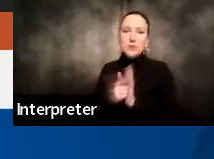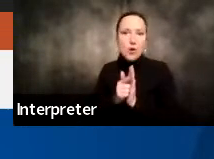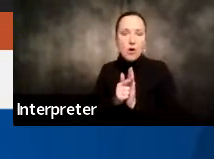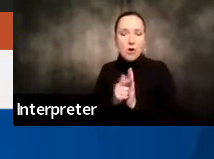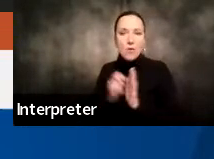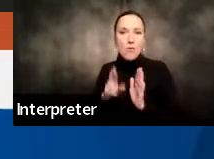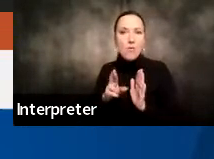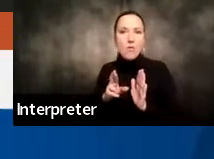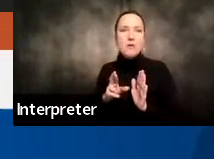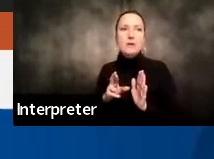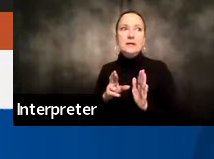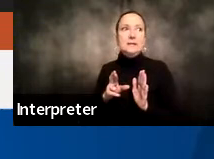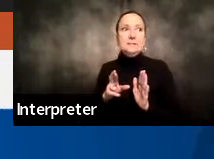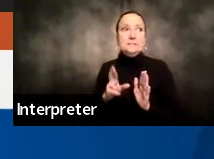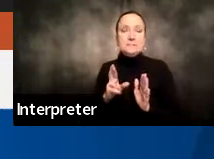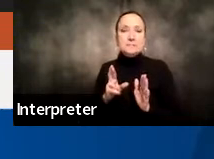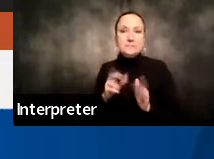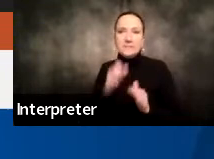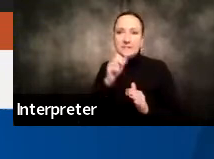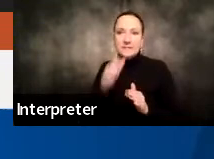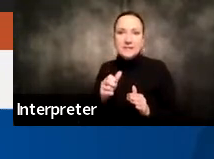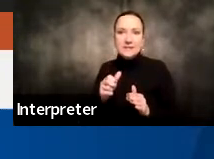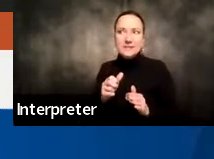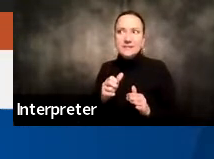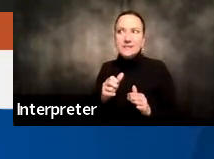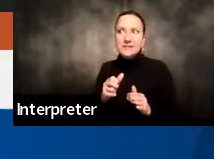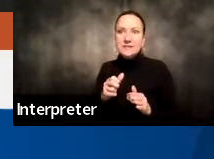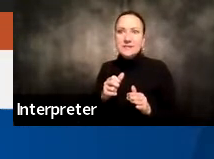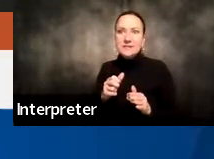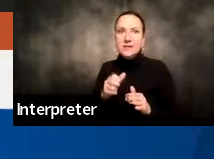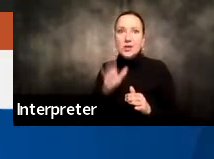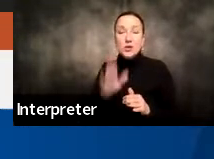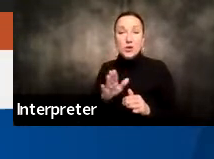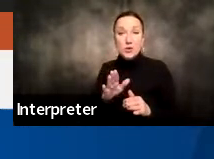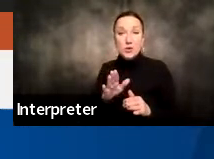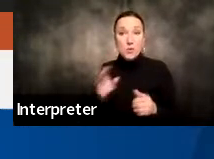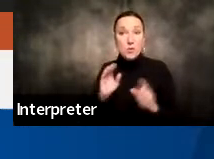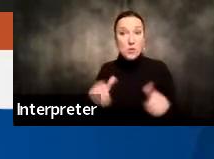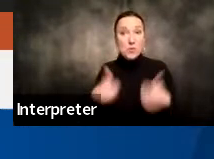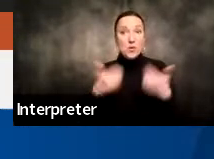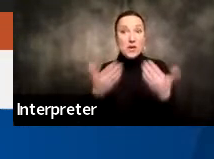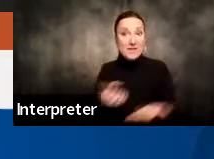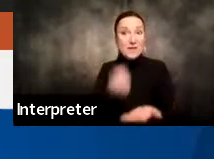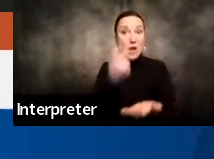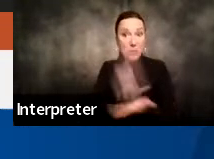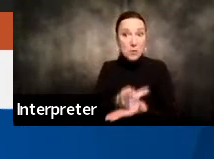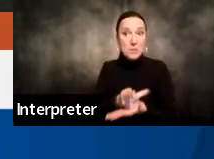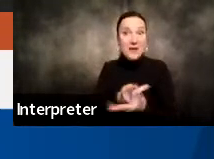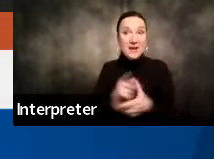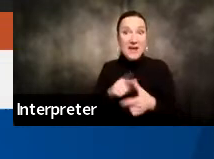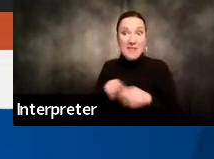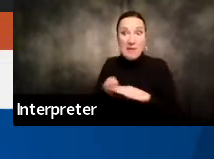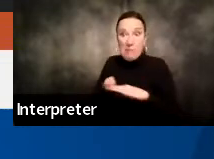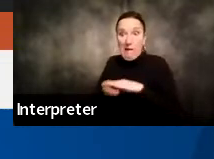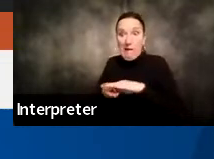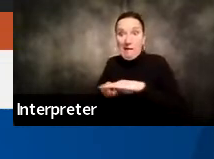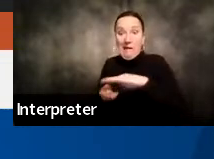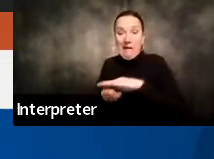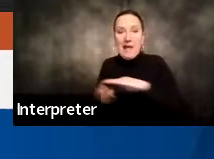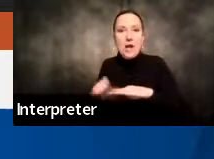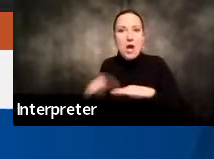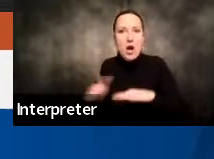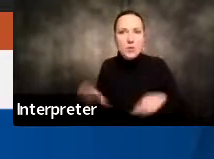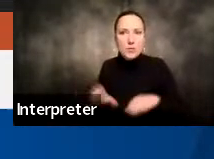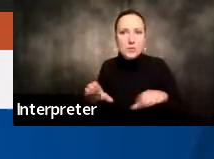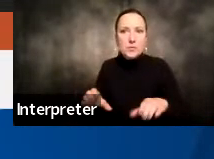or violated the spirit and intent of your original building permits, and then ask the ANC, to